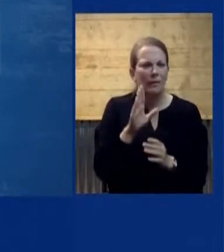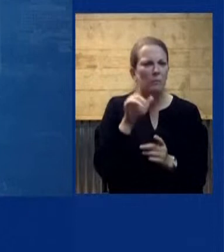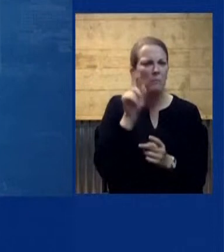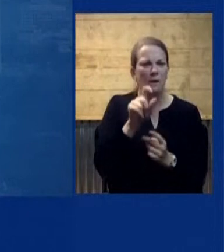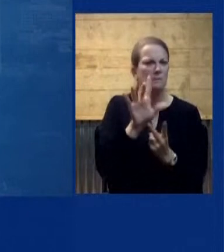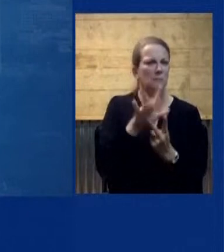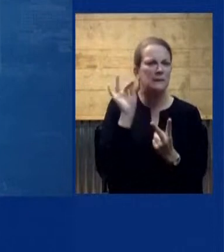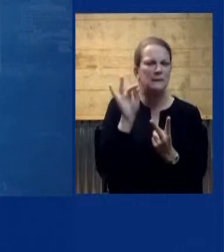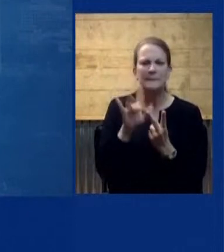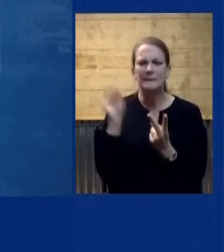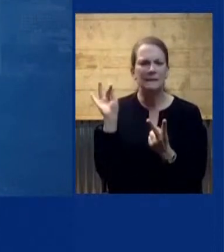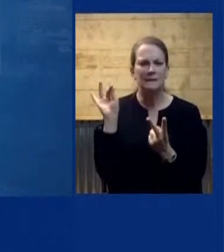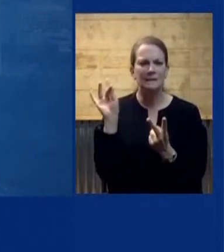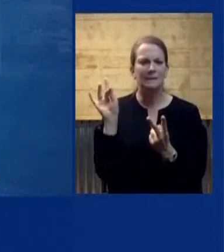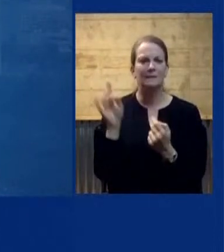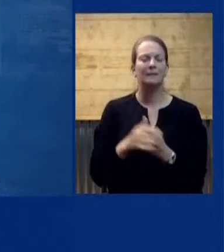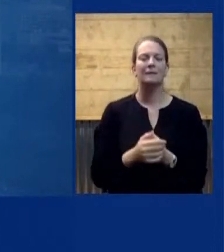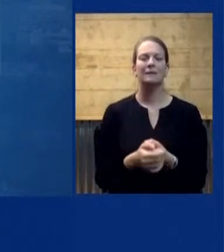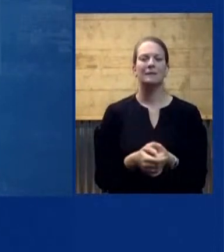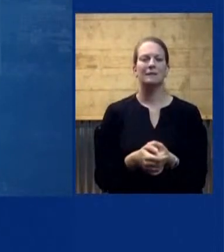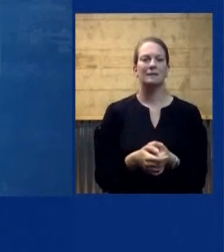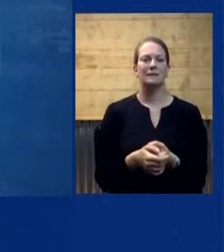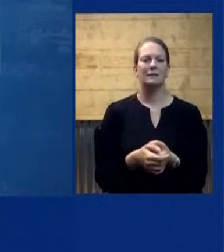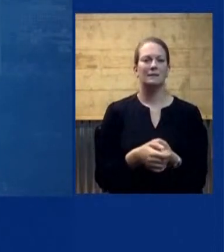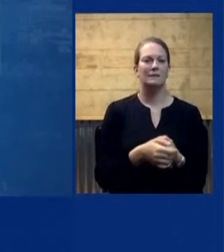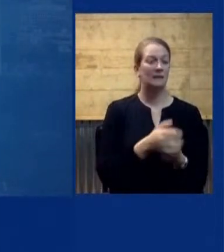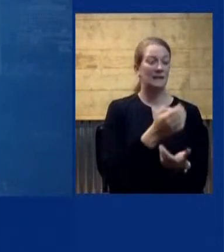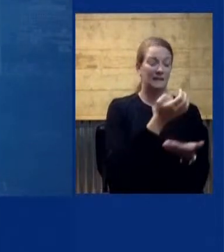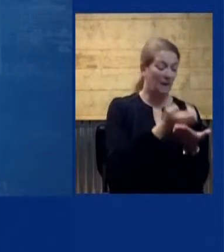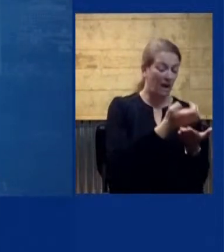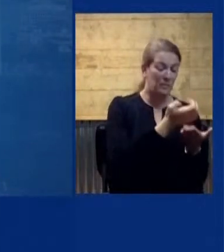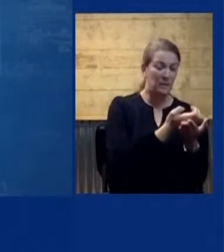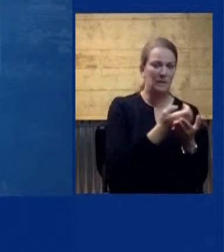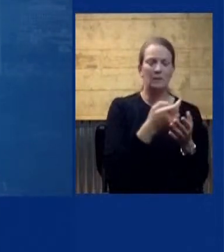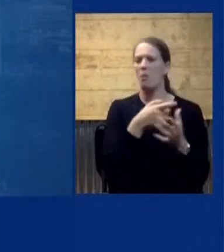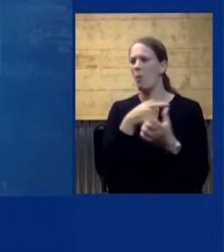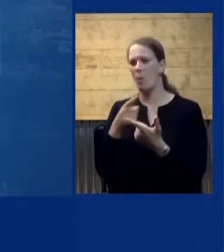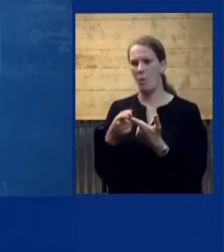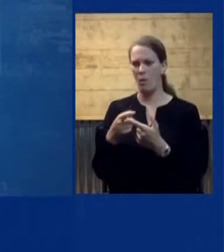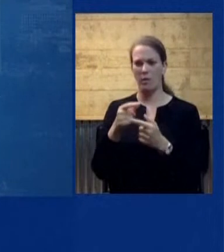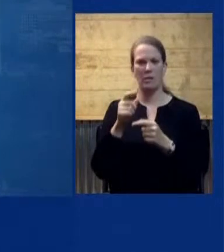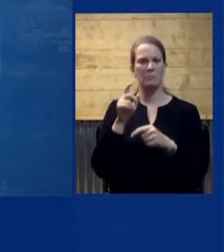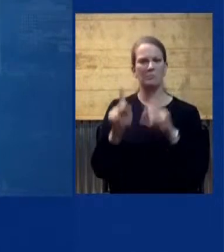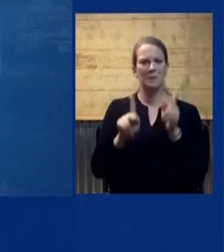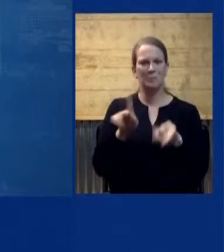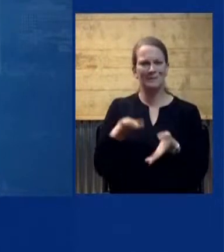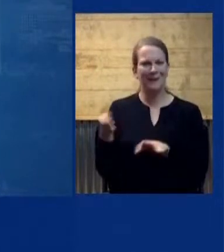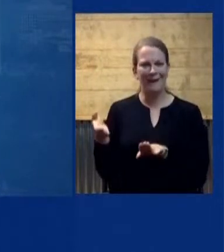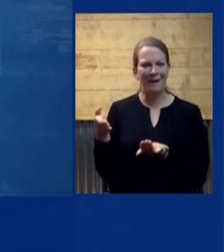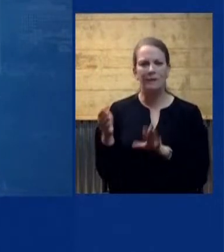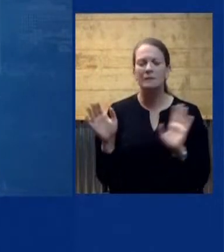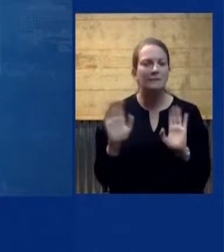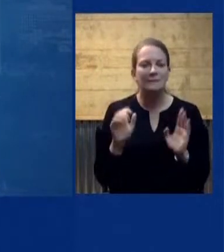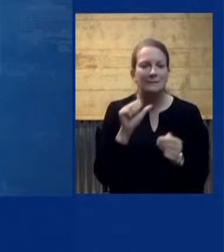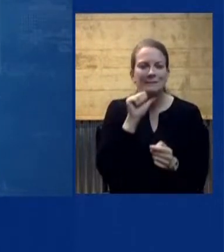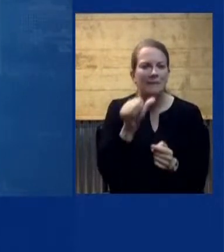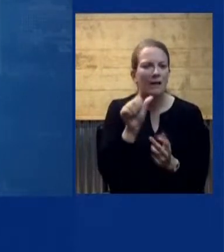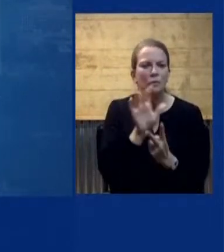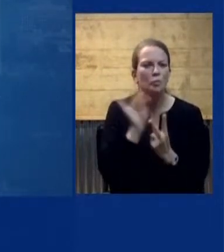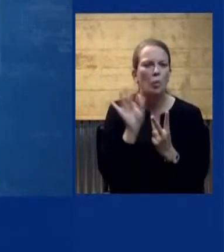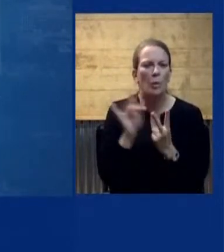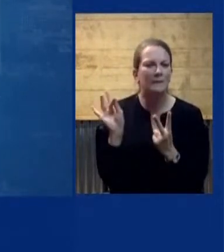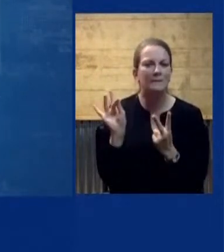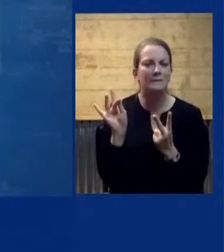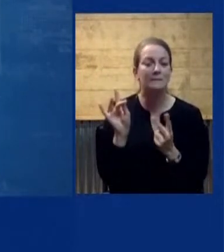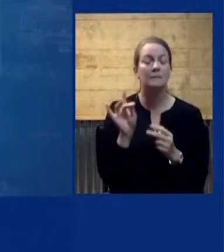the economy or have more Americans die. That was never the choice. And the states